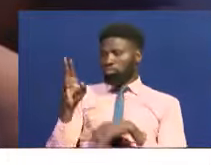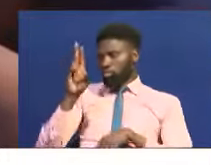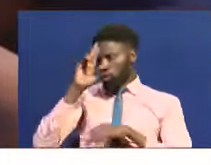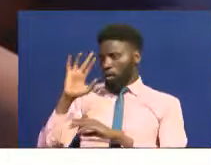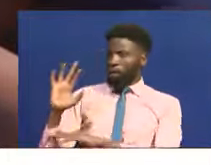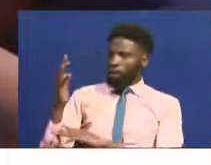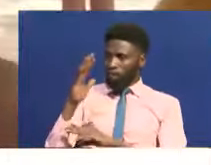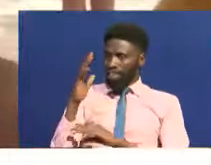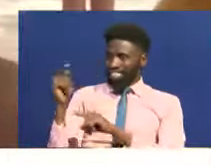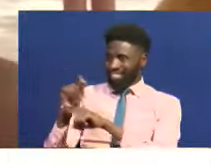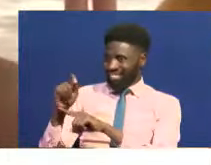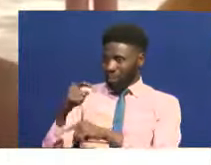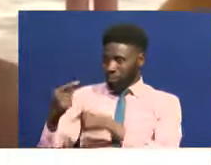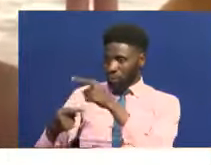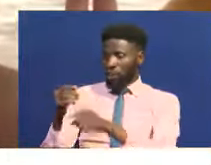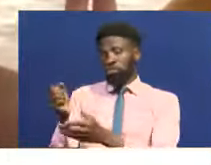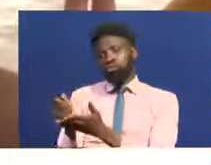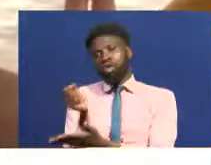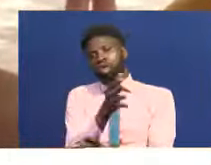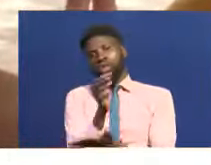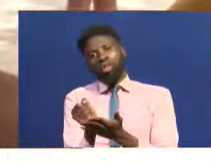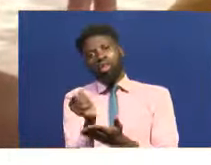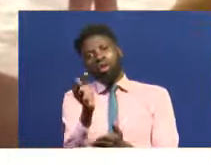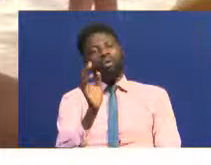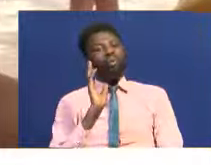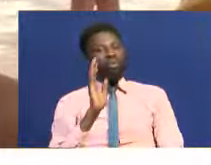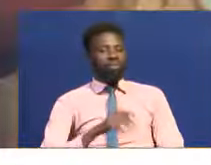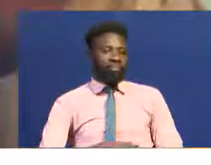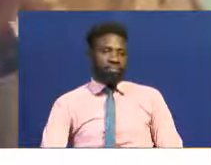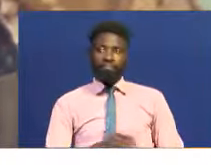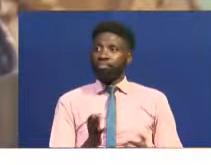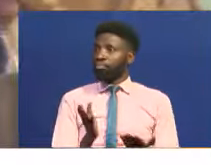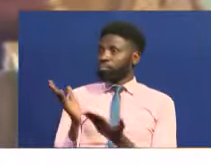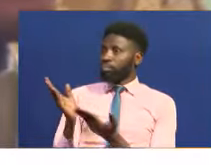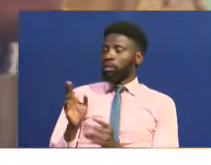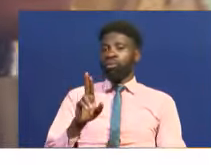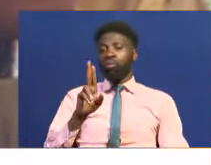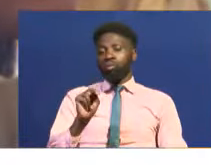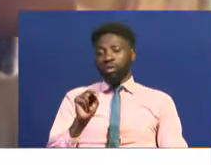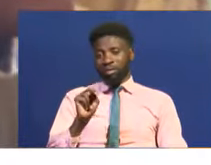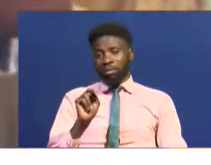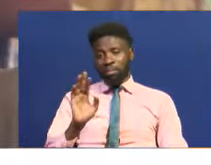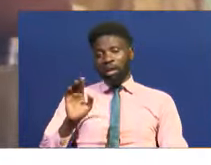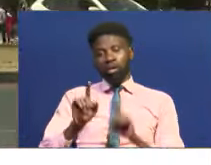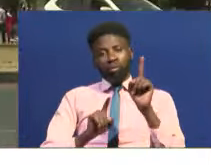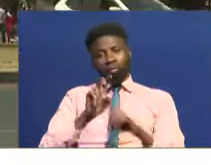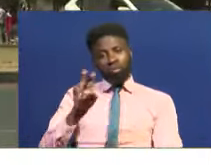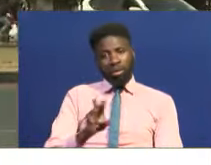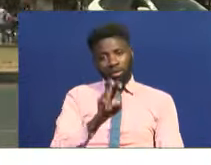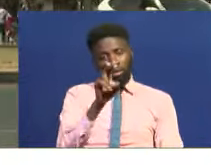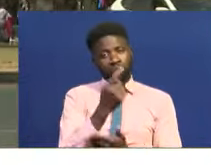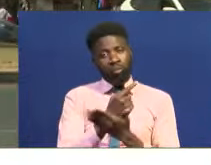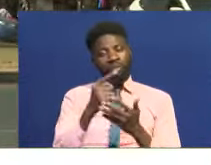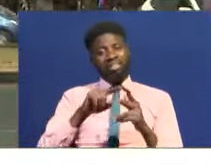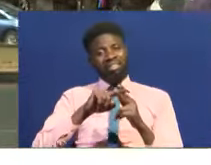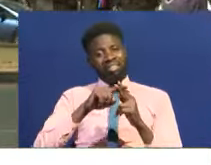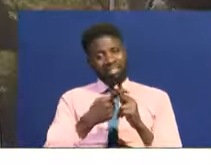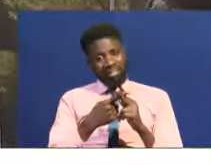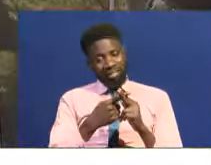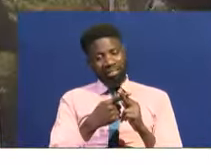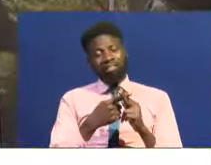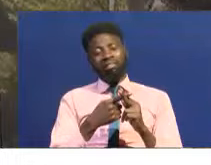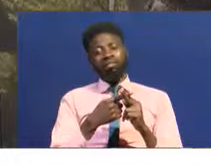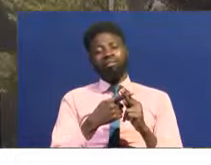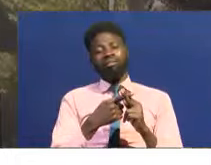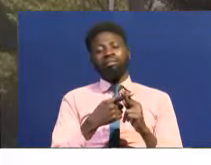the communities. Meanwhile, the United Nations Tourism Week begins on Monday, 23rd September, and the national festivities